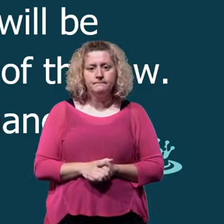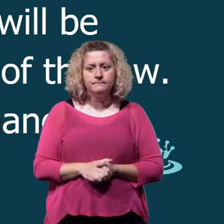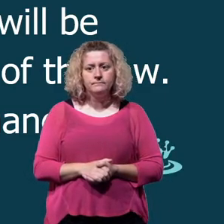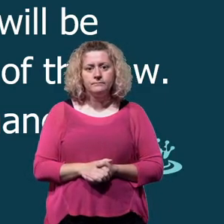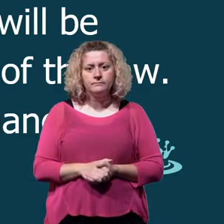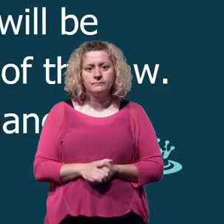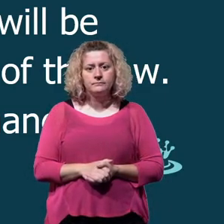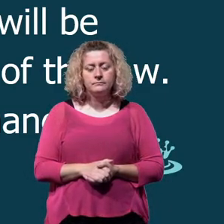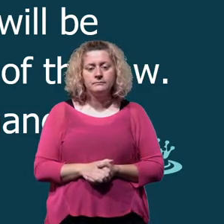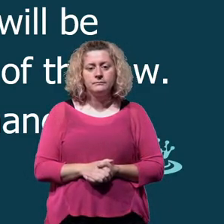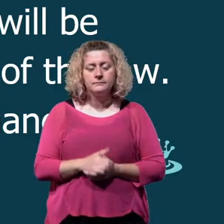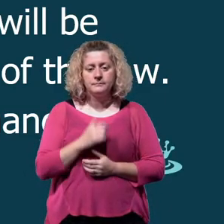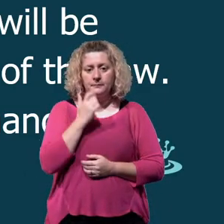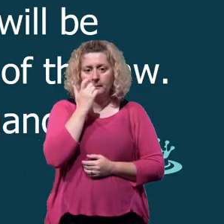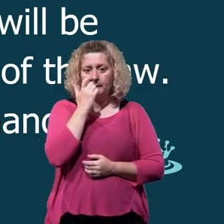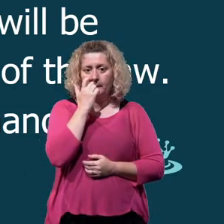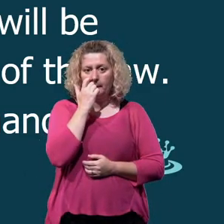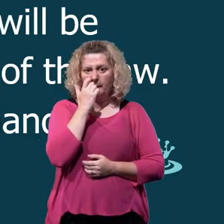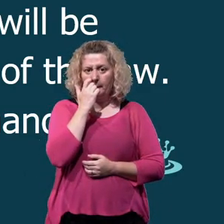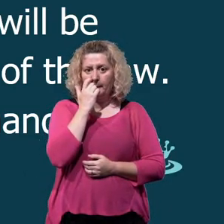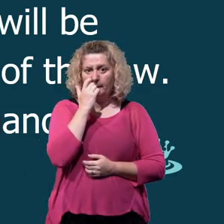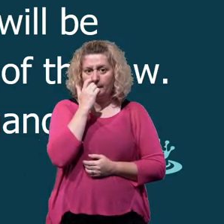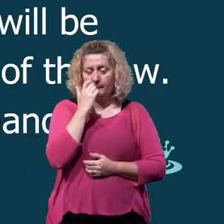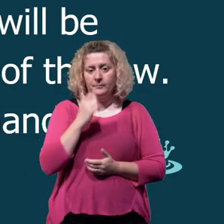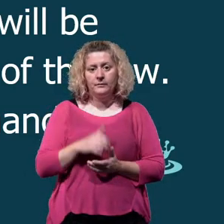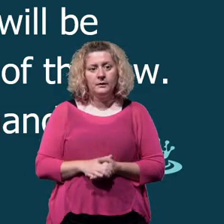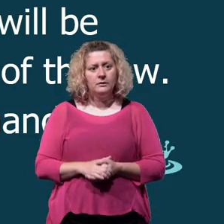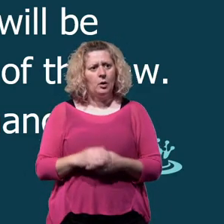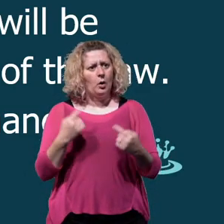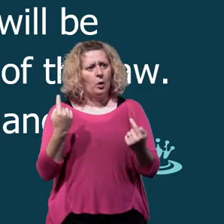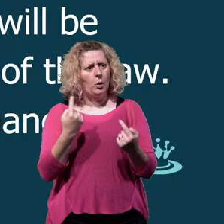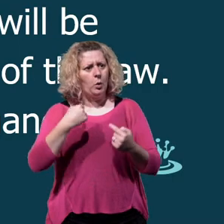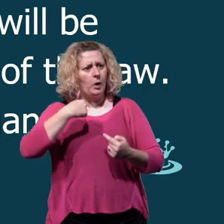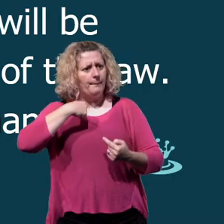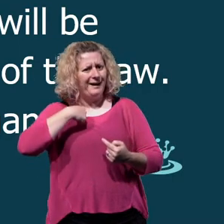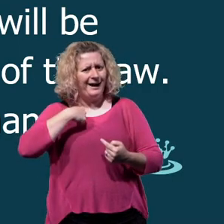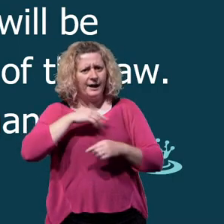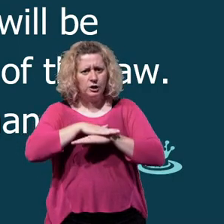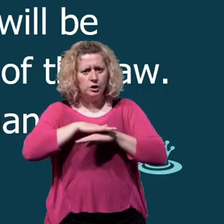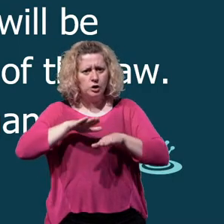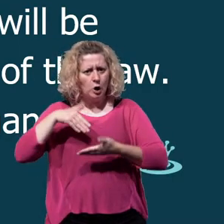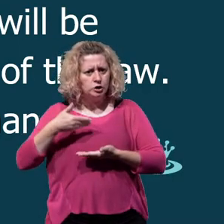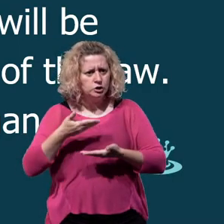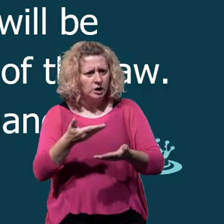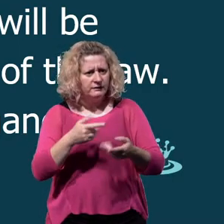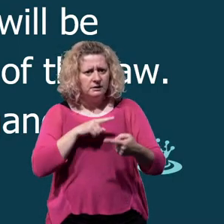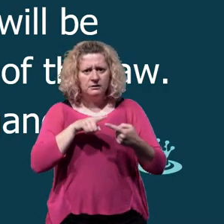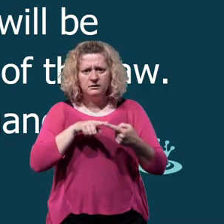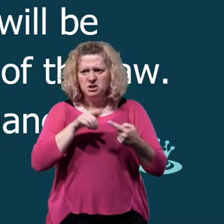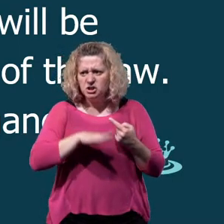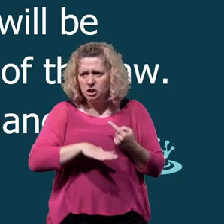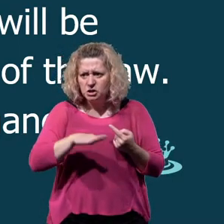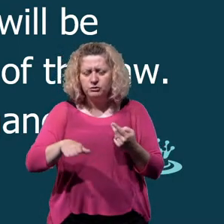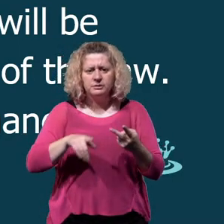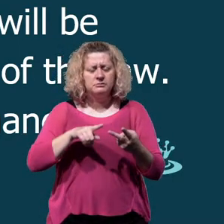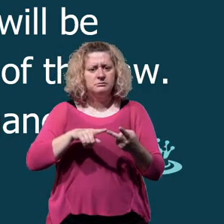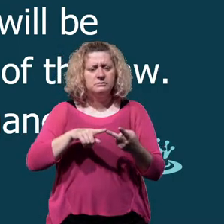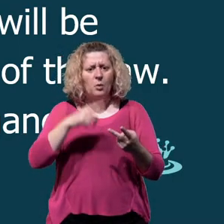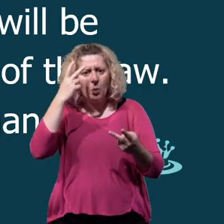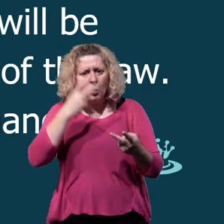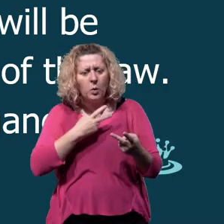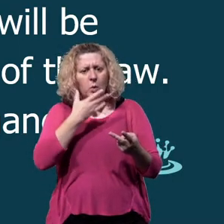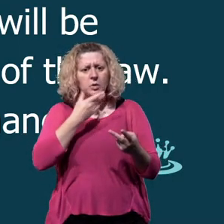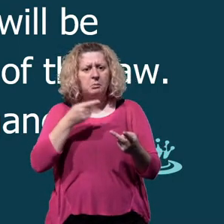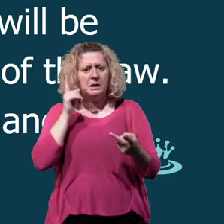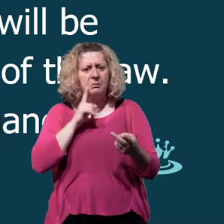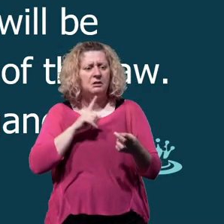not serving? So will it be children? Will it be the elderly? Will it be people of a certain race? Who's not in